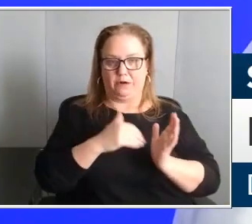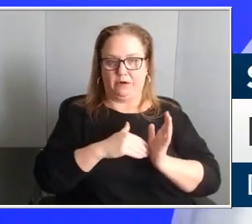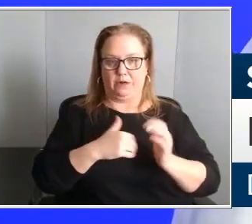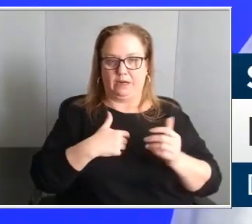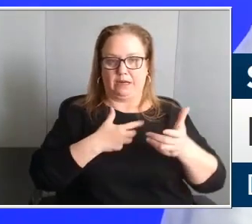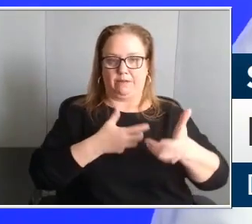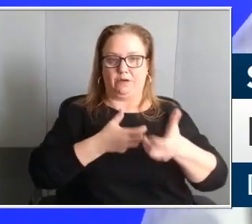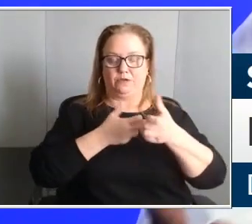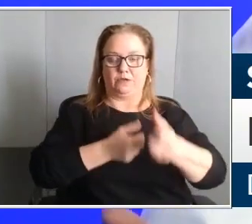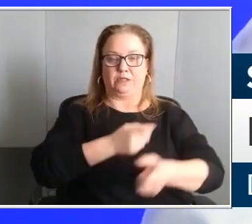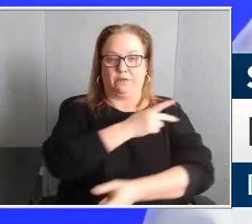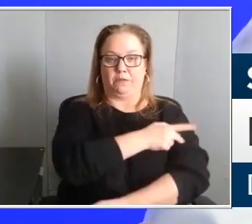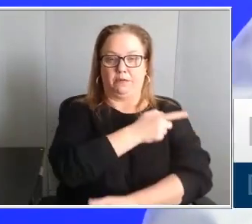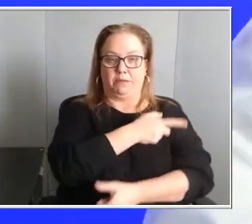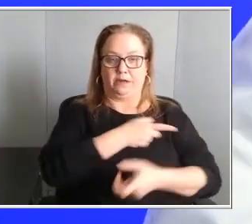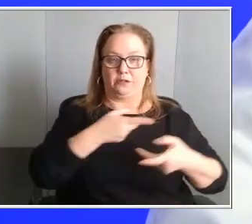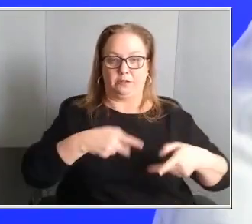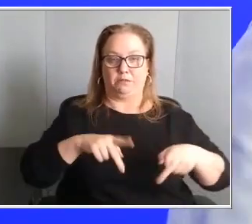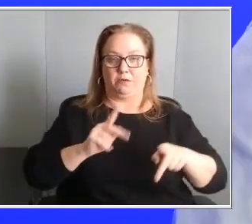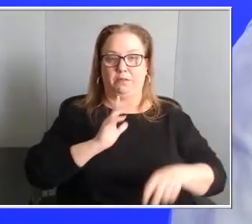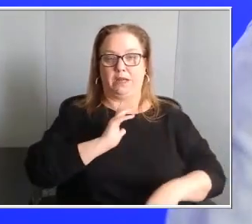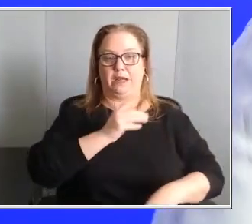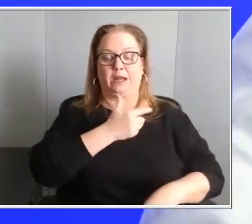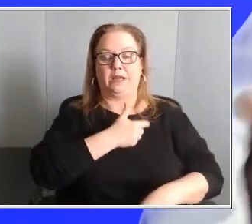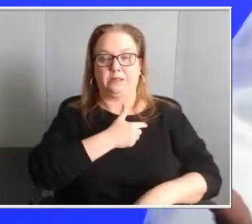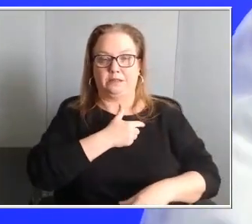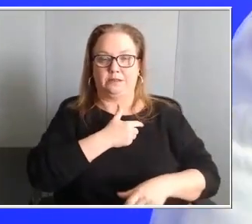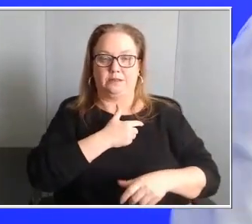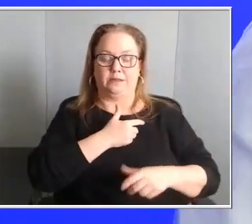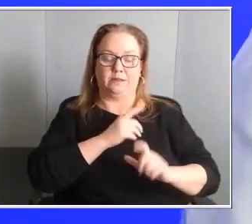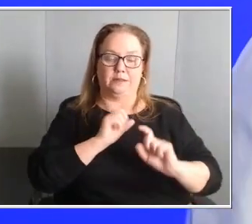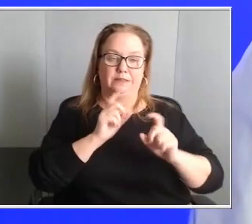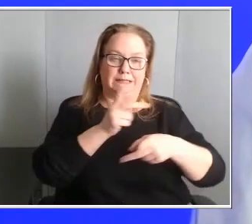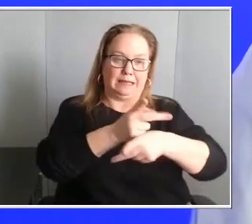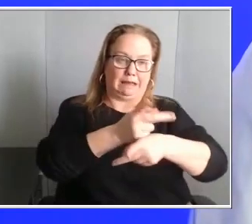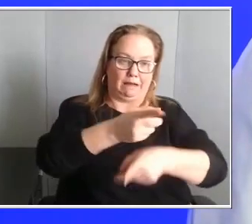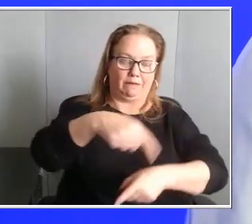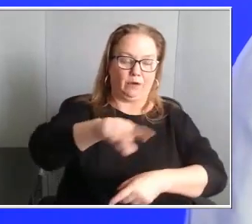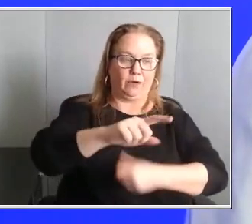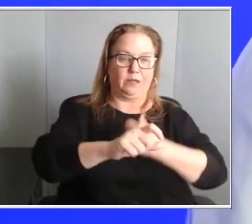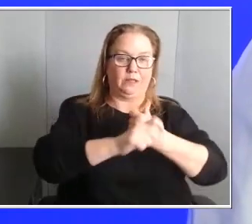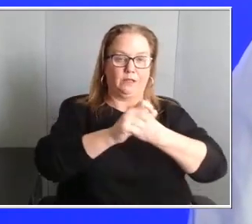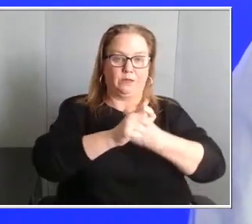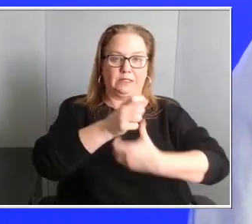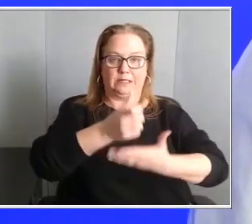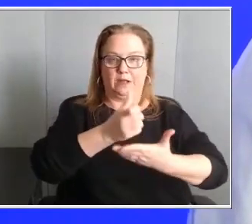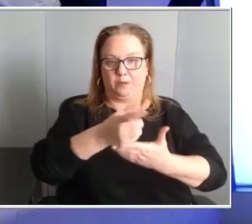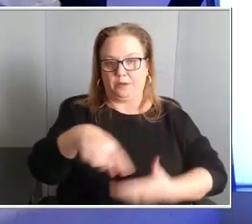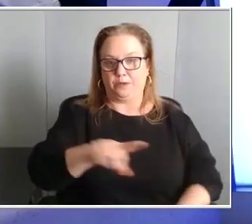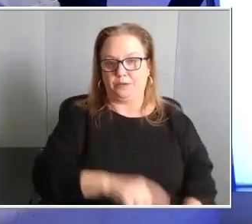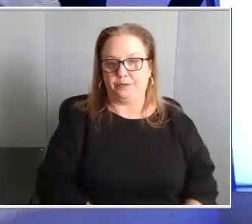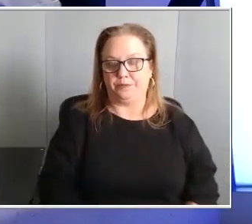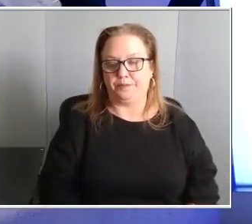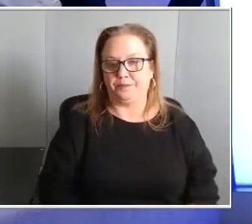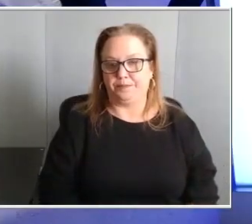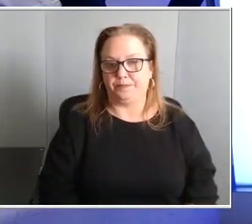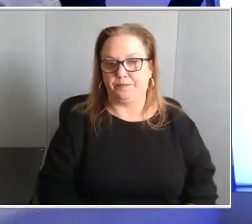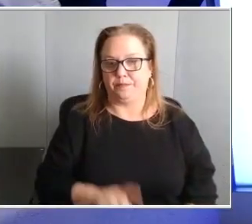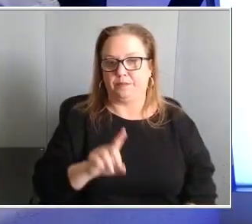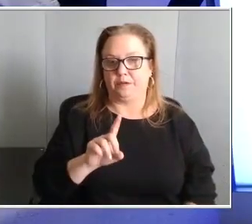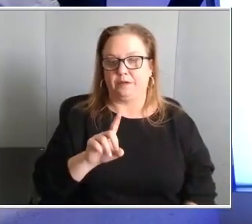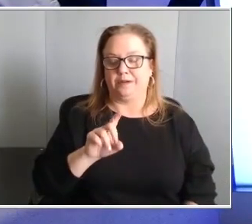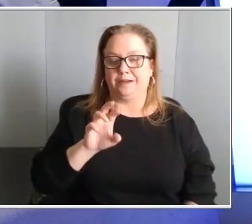from our patients to allow us to treat you, allow us to take these risks and trying to help you out. Dr.